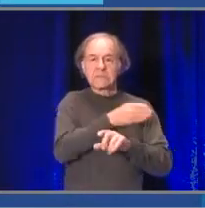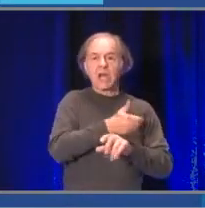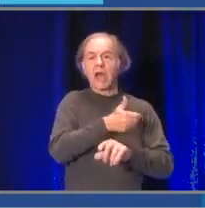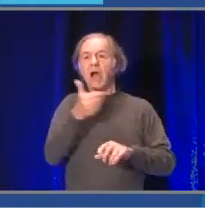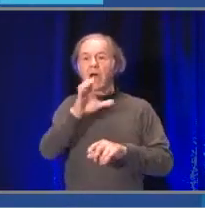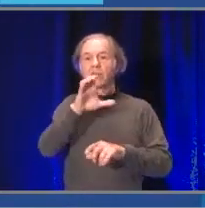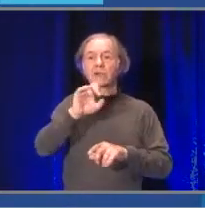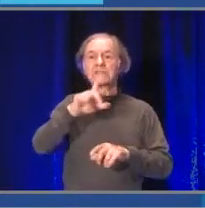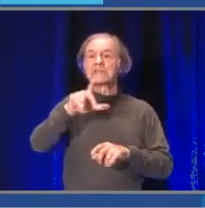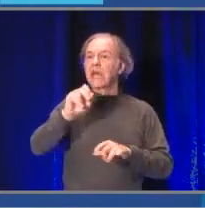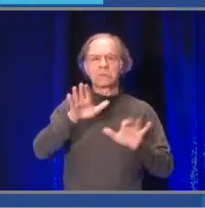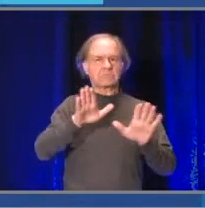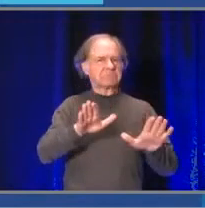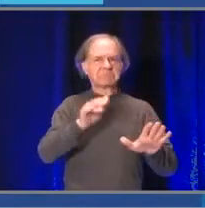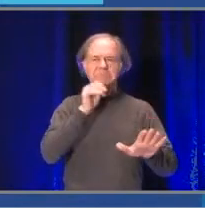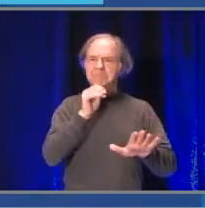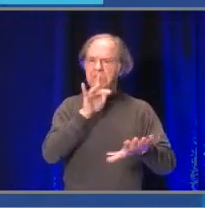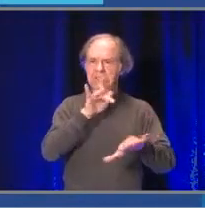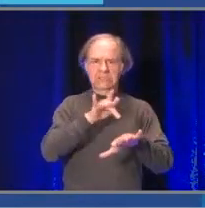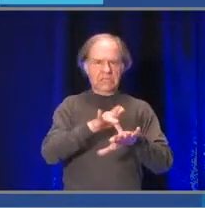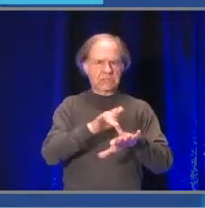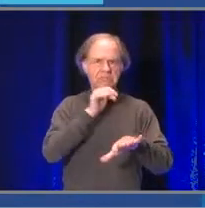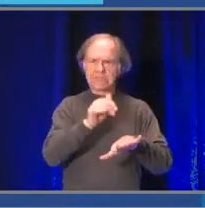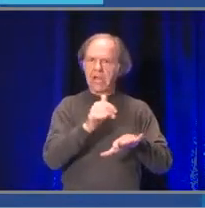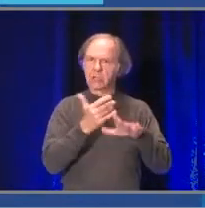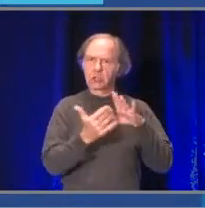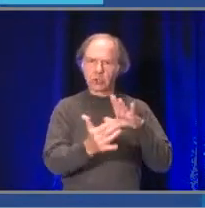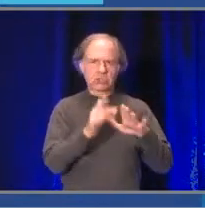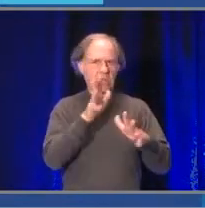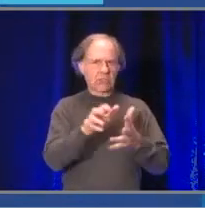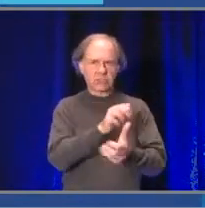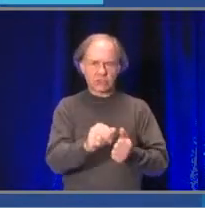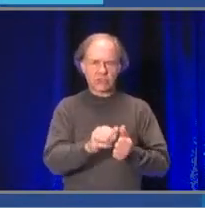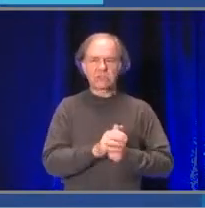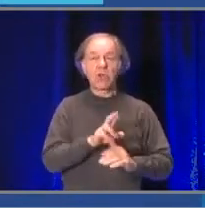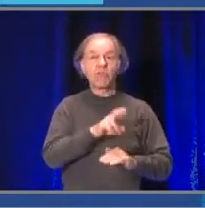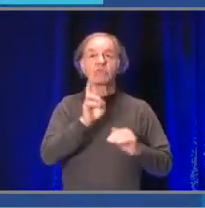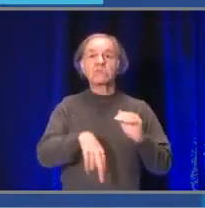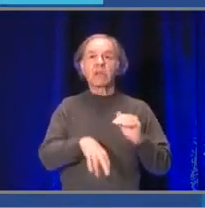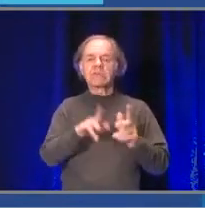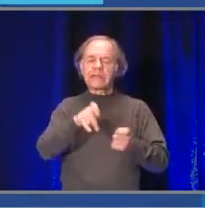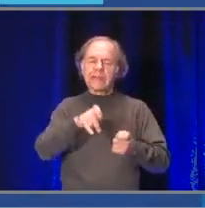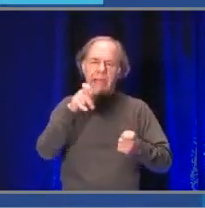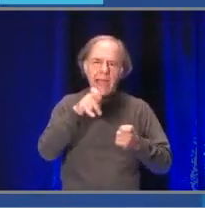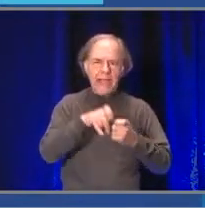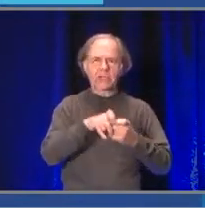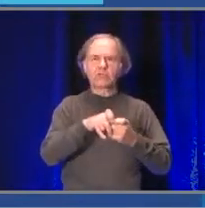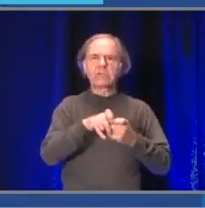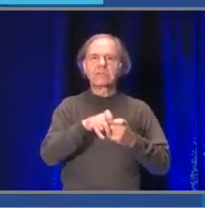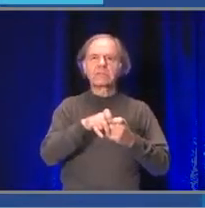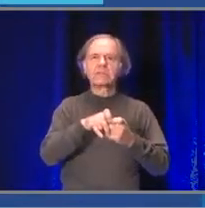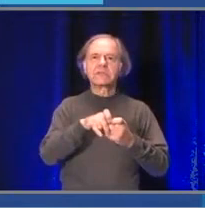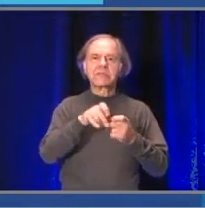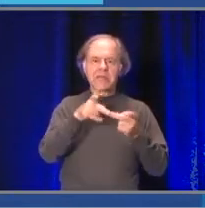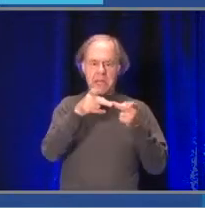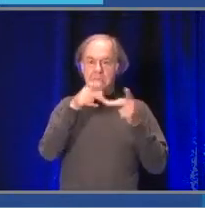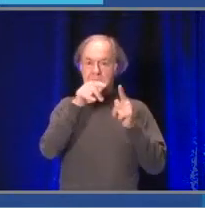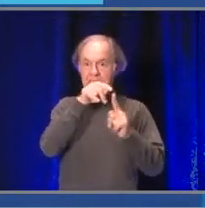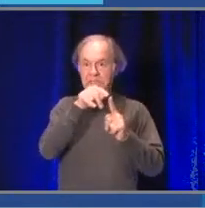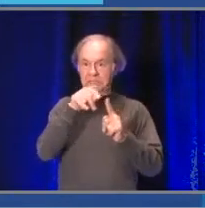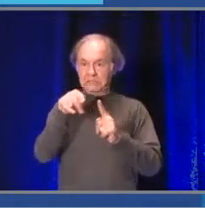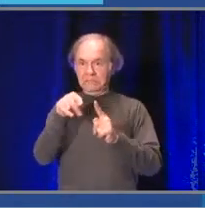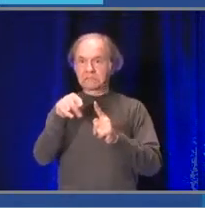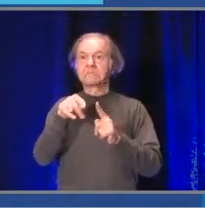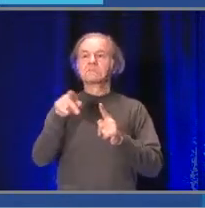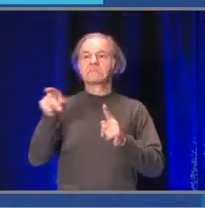focal zone remains unharmed. The result is an accurate and repeatable lesion at the target sites that